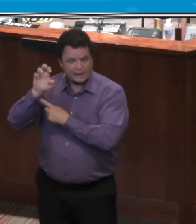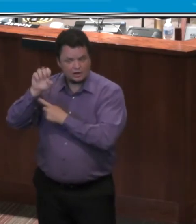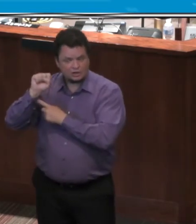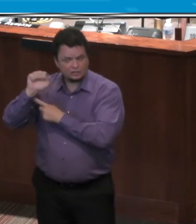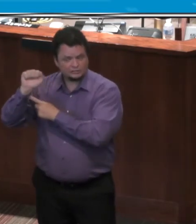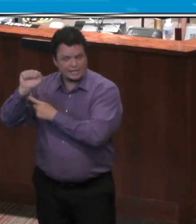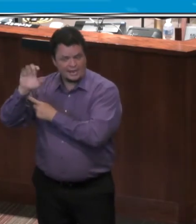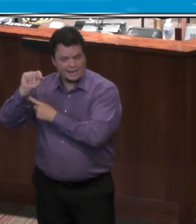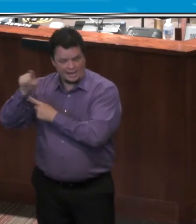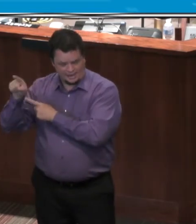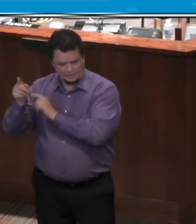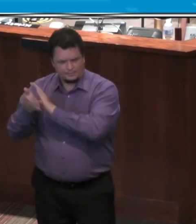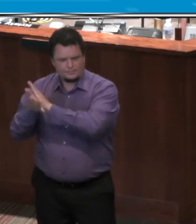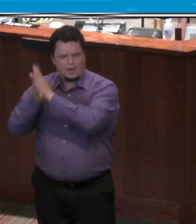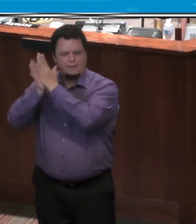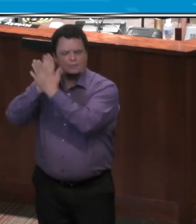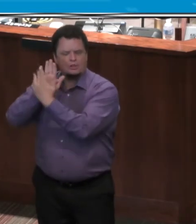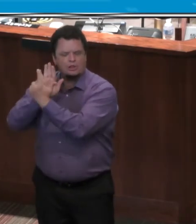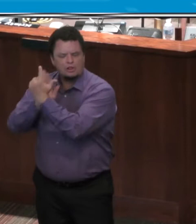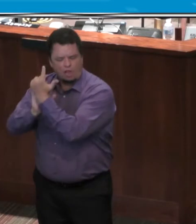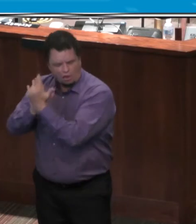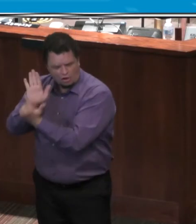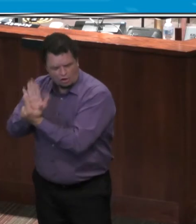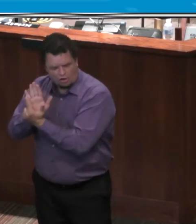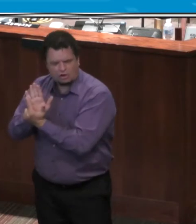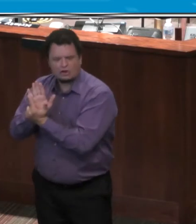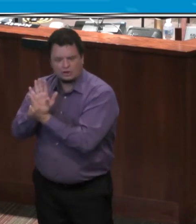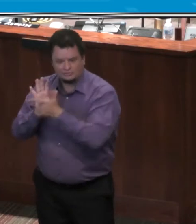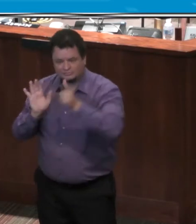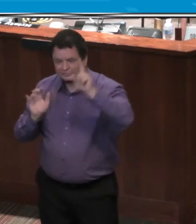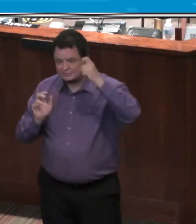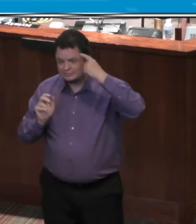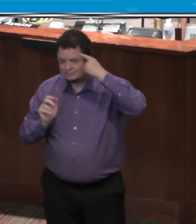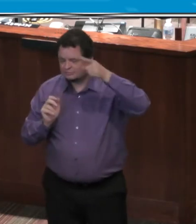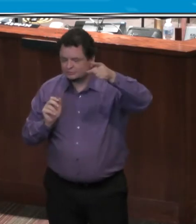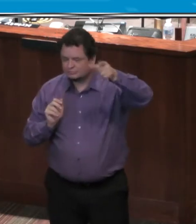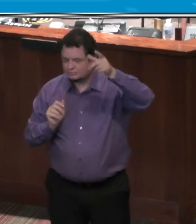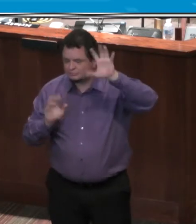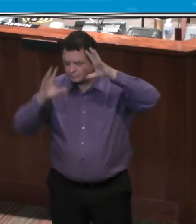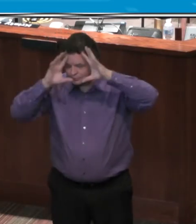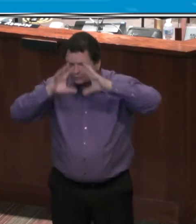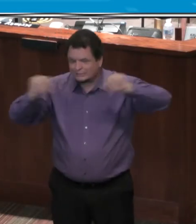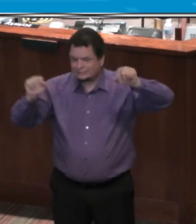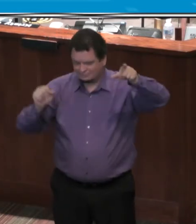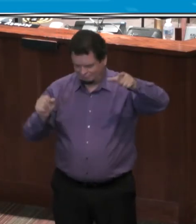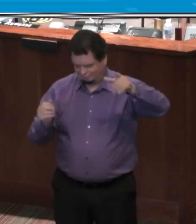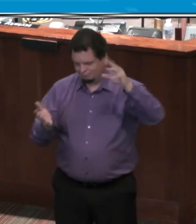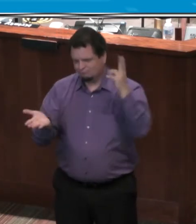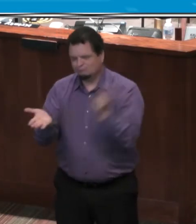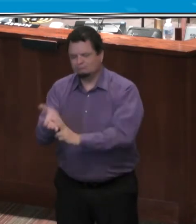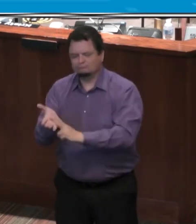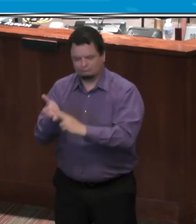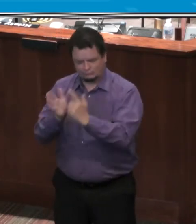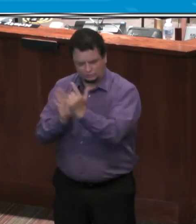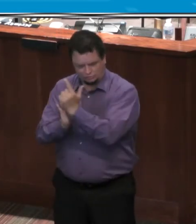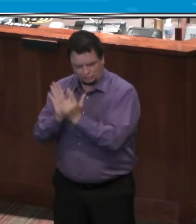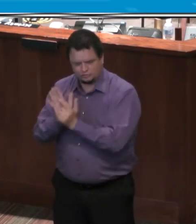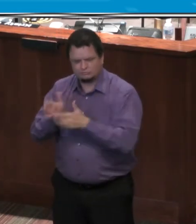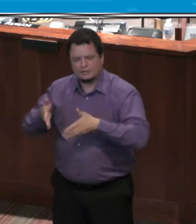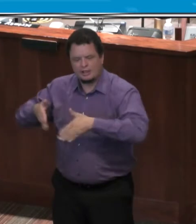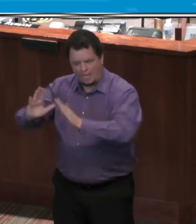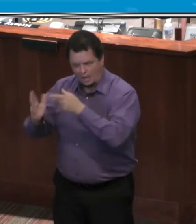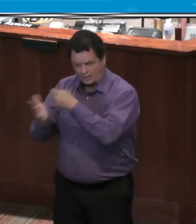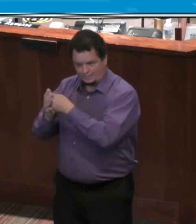on March 27th to provide fast and direct economic assistance from the U.S. Department of Treasury through the Coronavirus